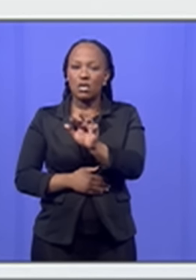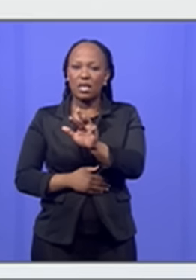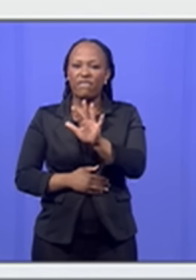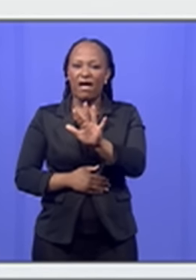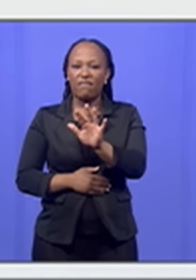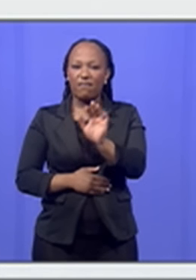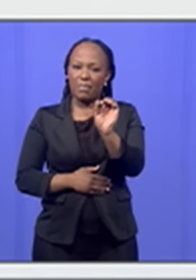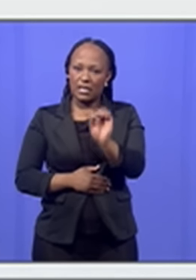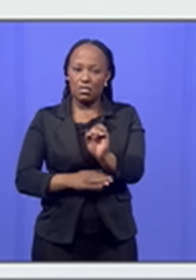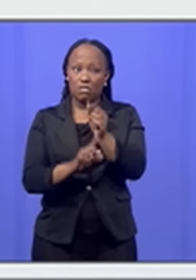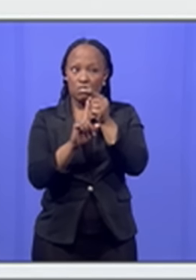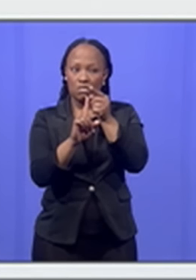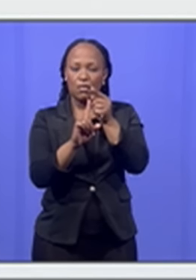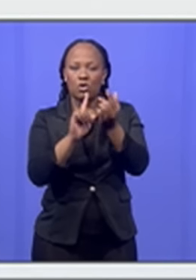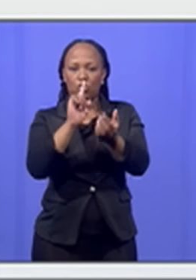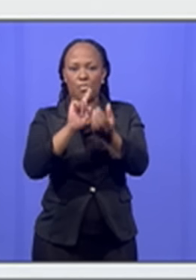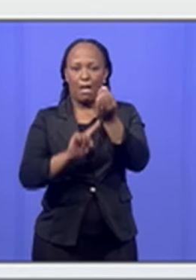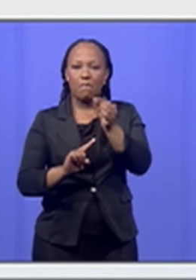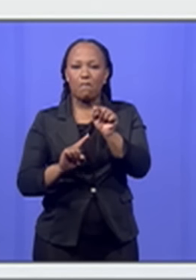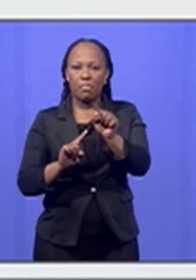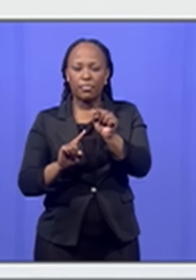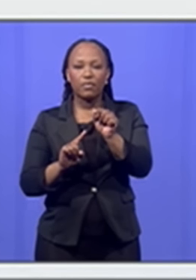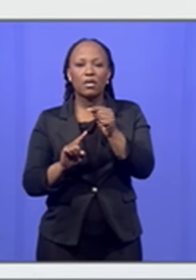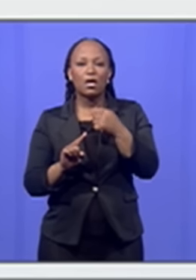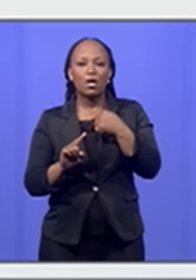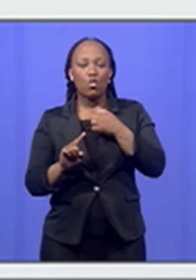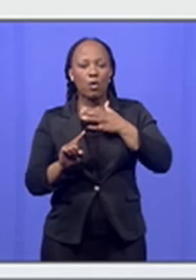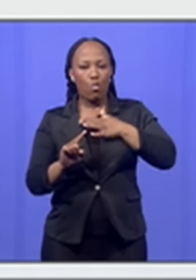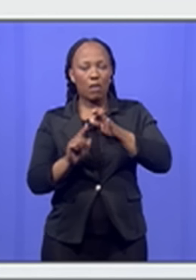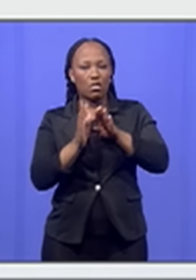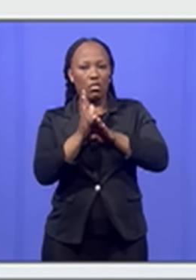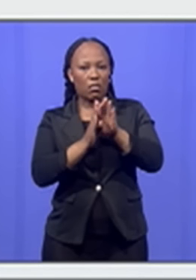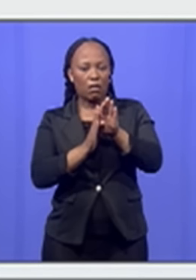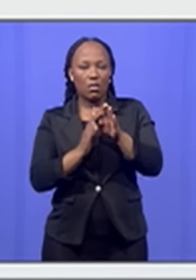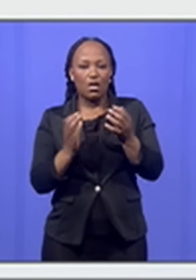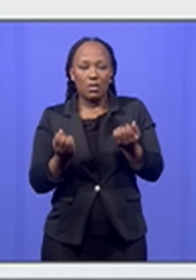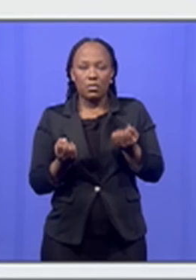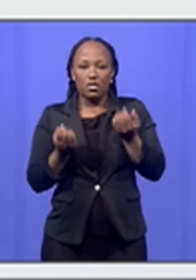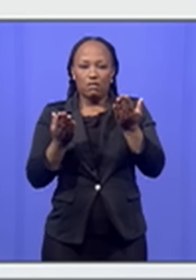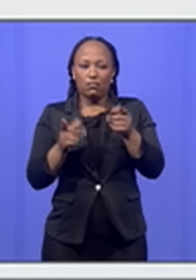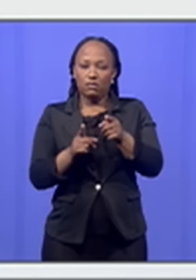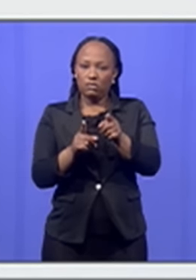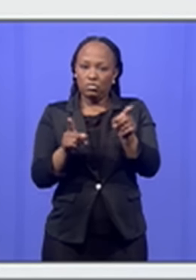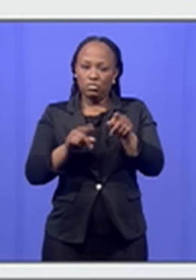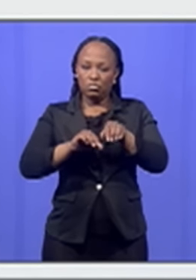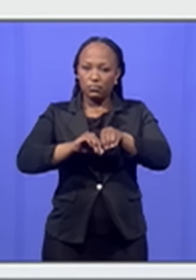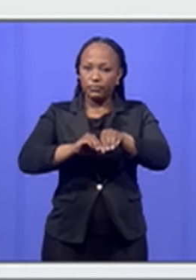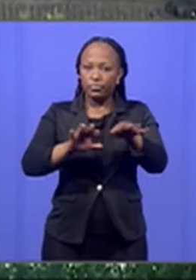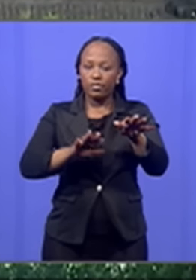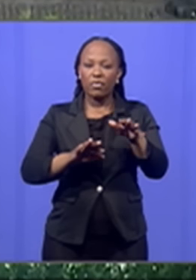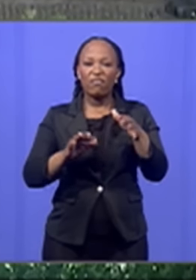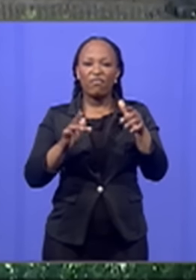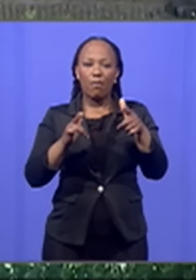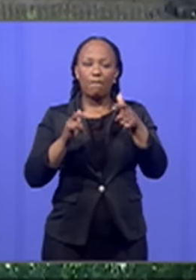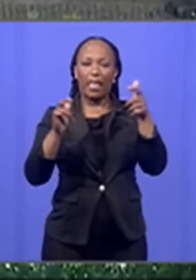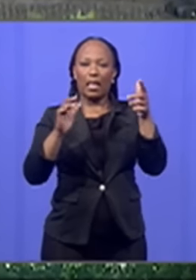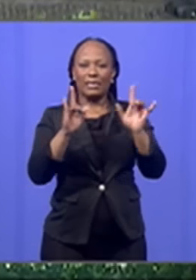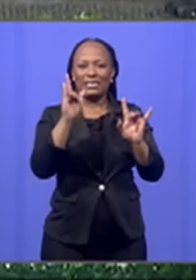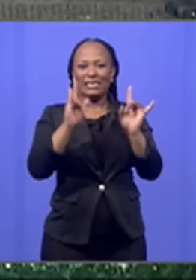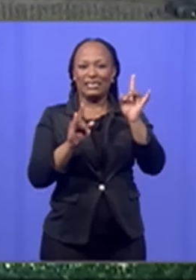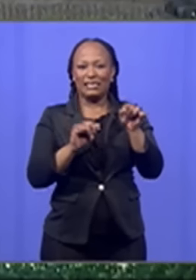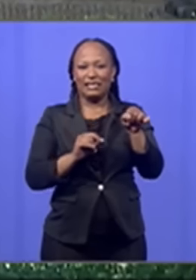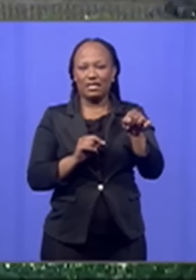that, we have decided to improve by disseminating services that are provided at the metro level. Masepala